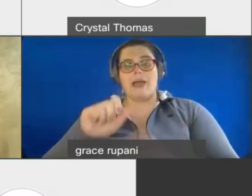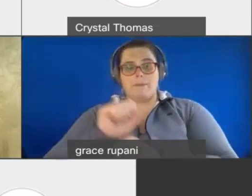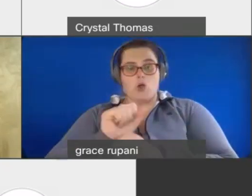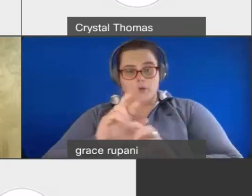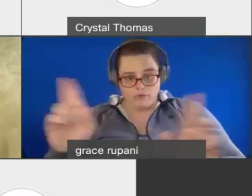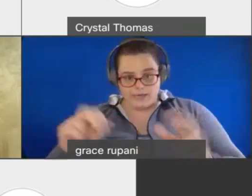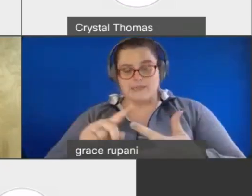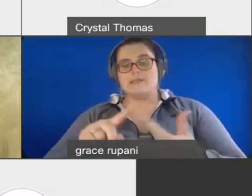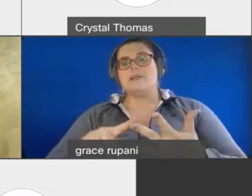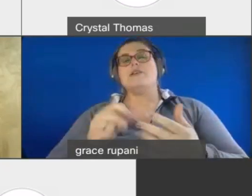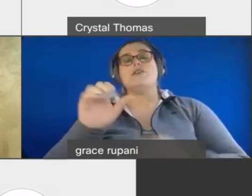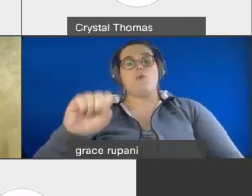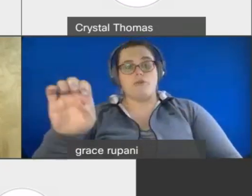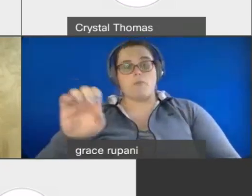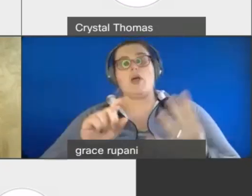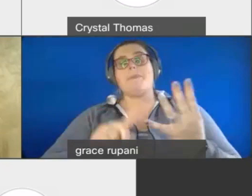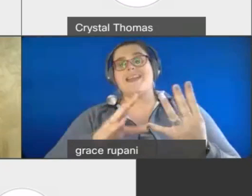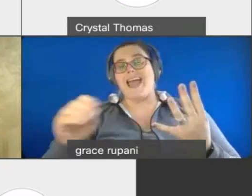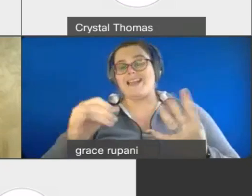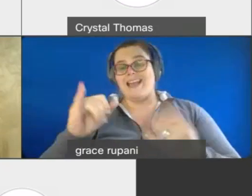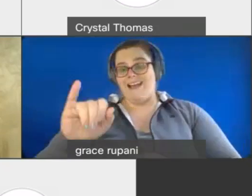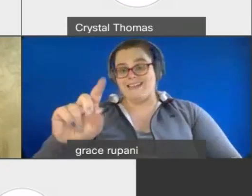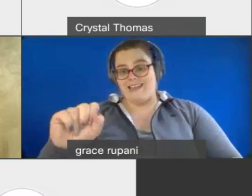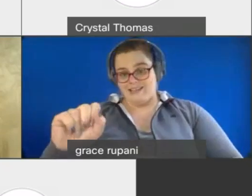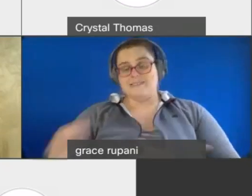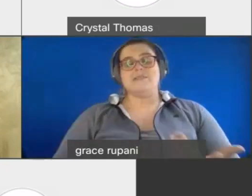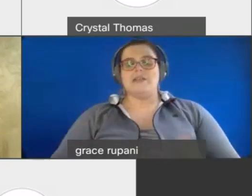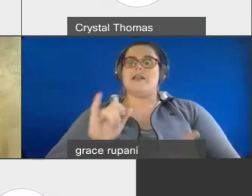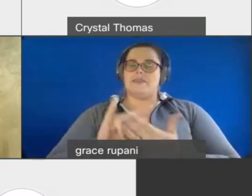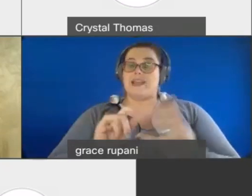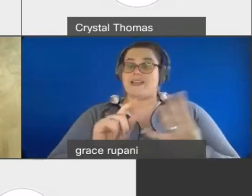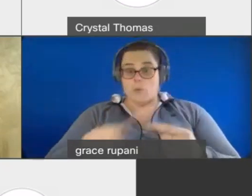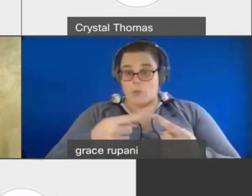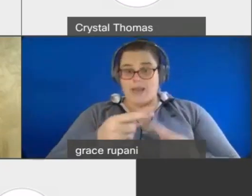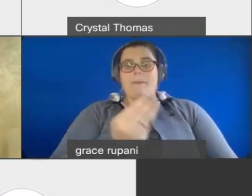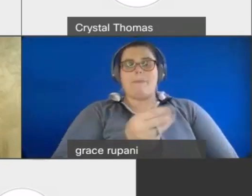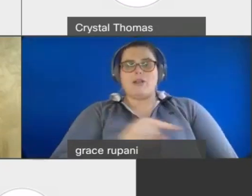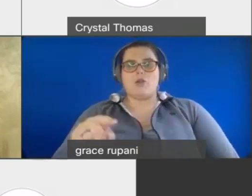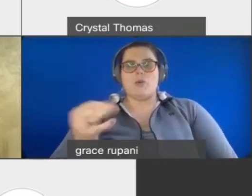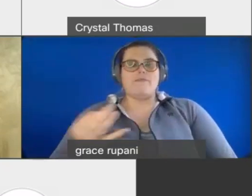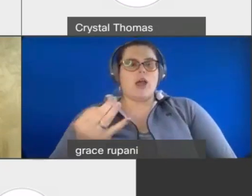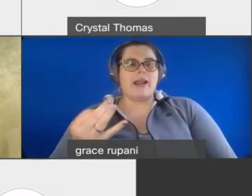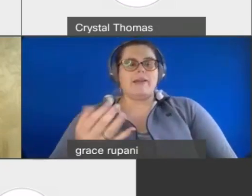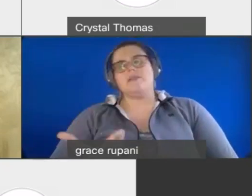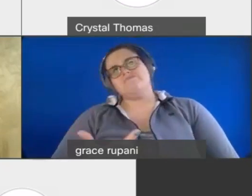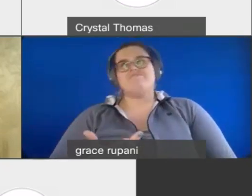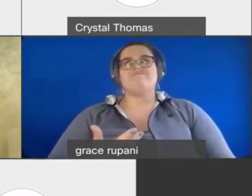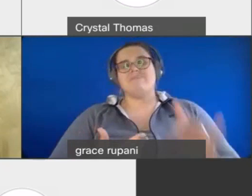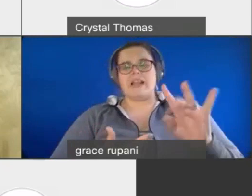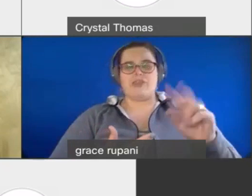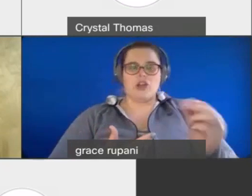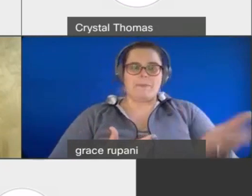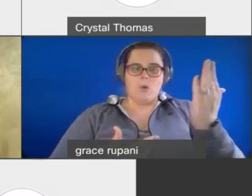supported employment, and individualized day service. And that's Monday through Friday, basically 8:30 to